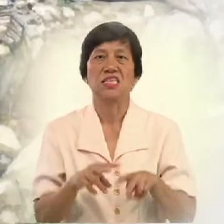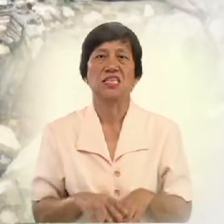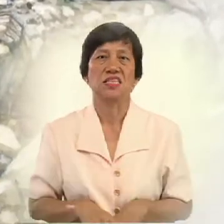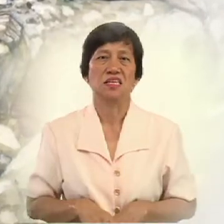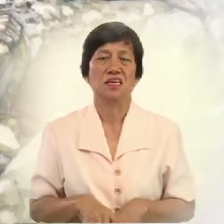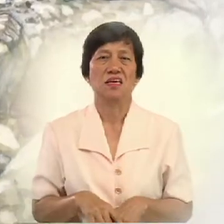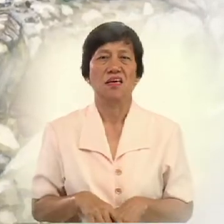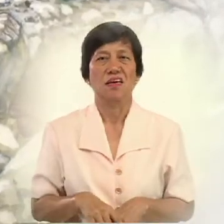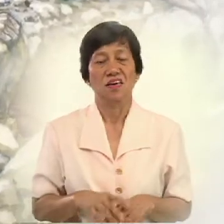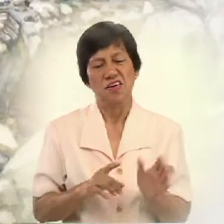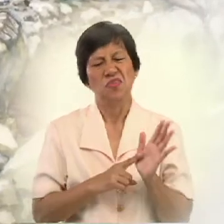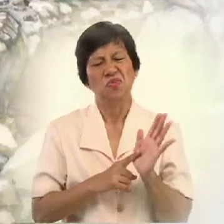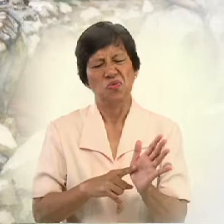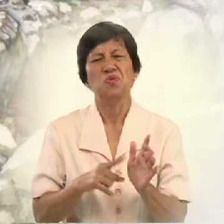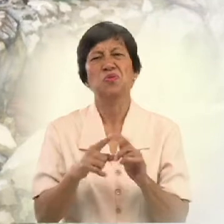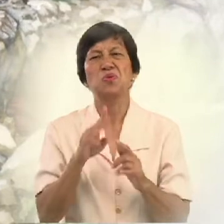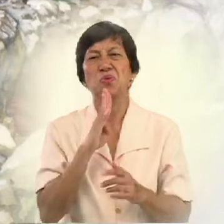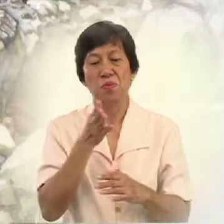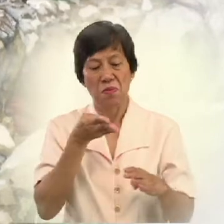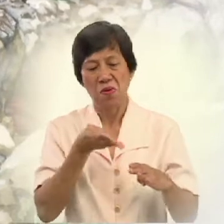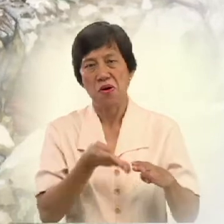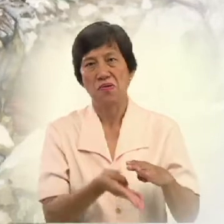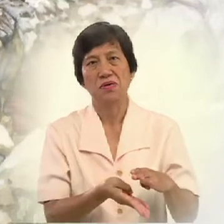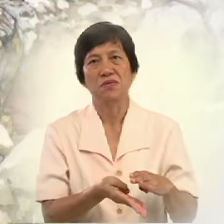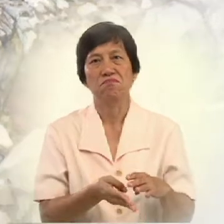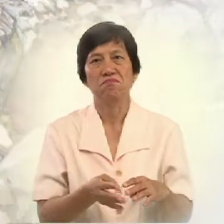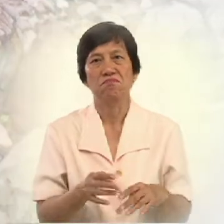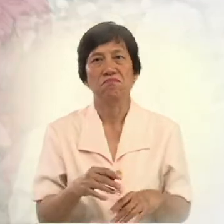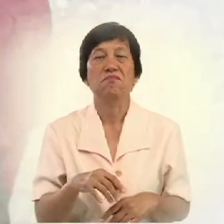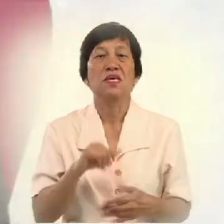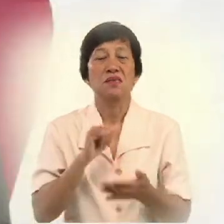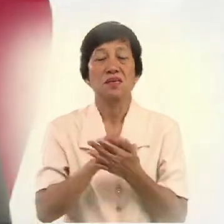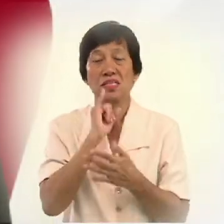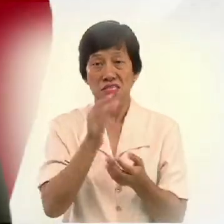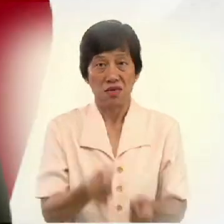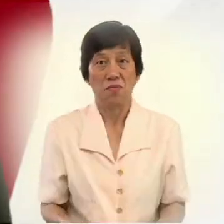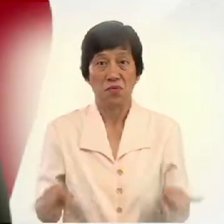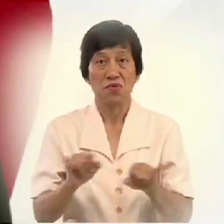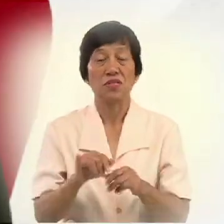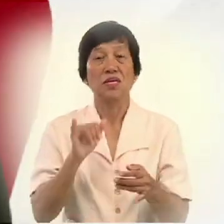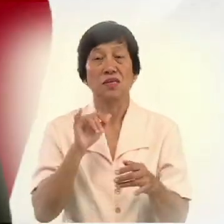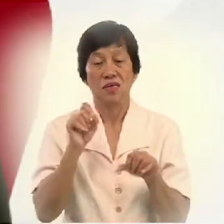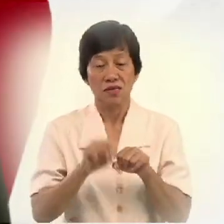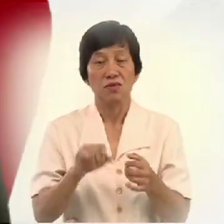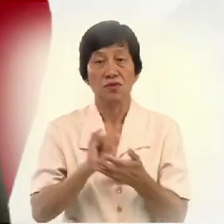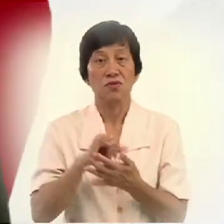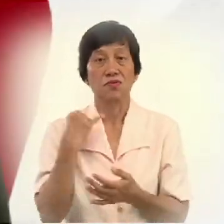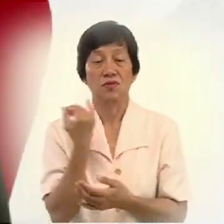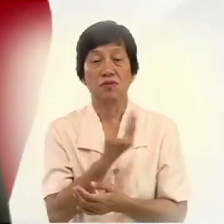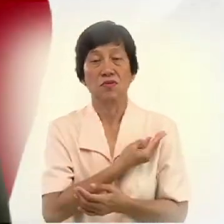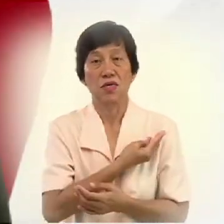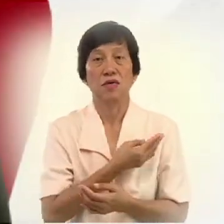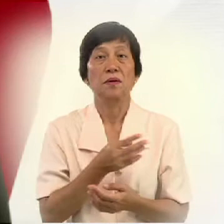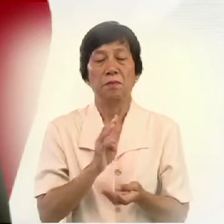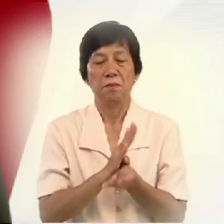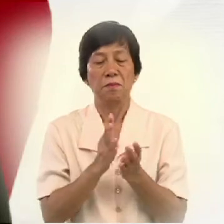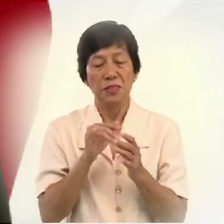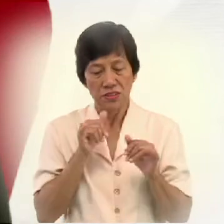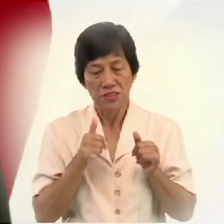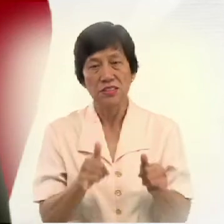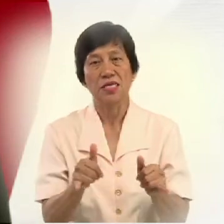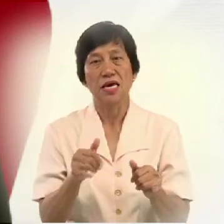always visible. It appears to be buried. That is important so that we will remain